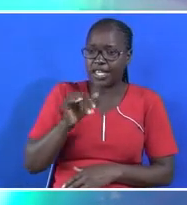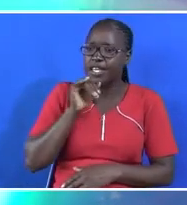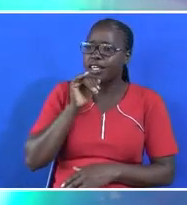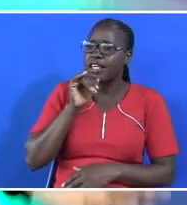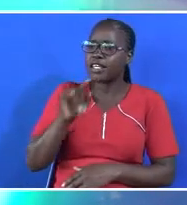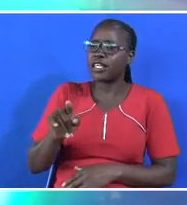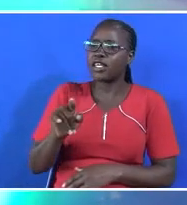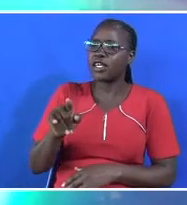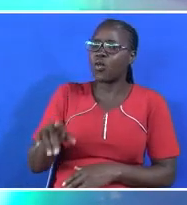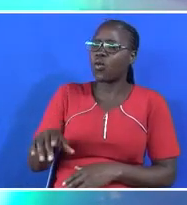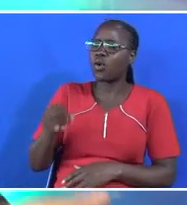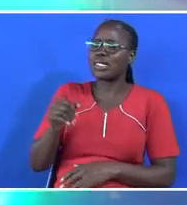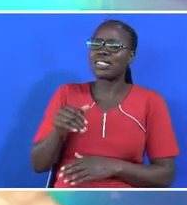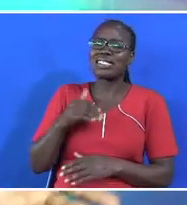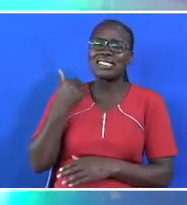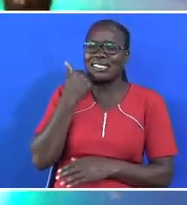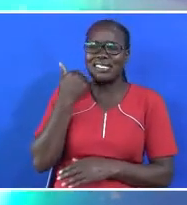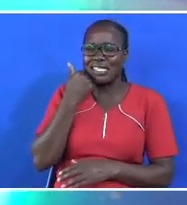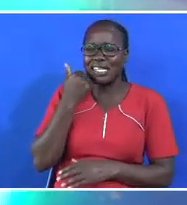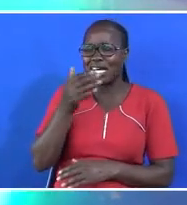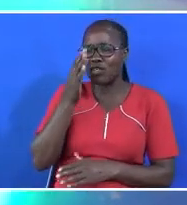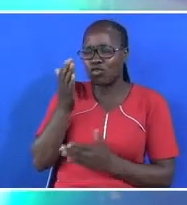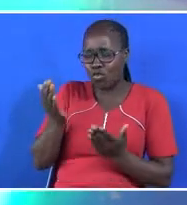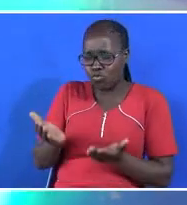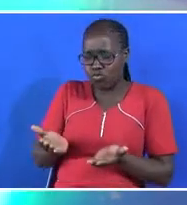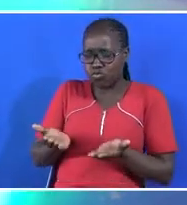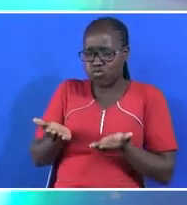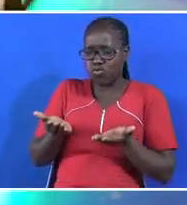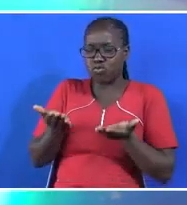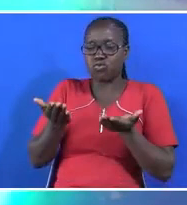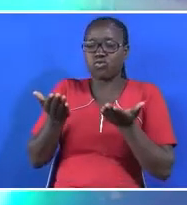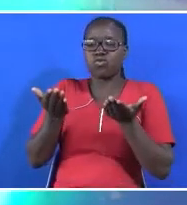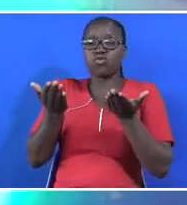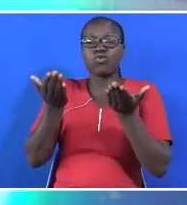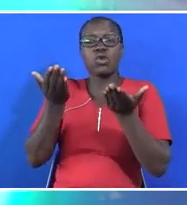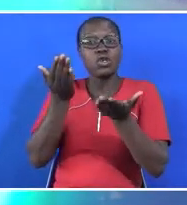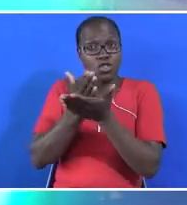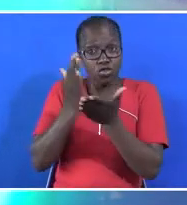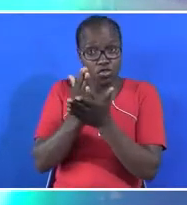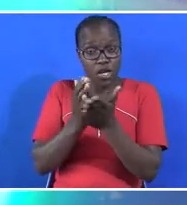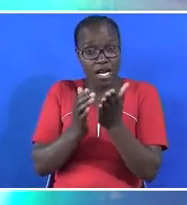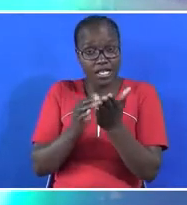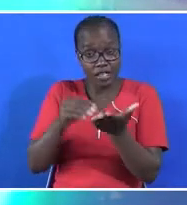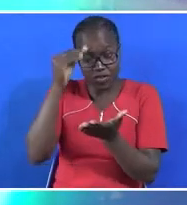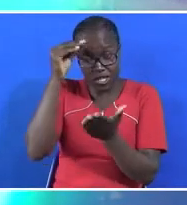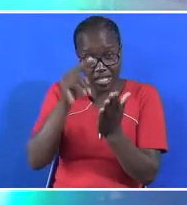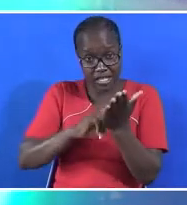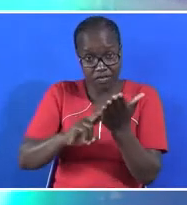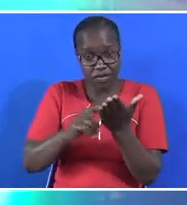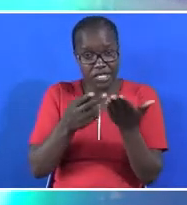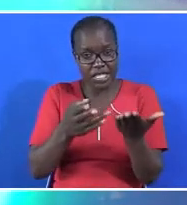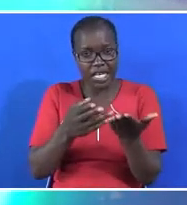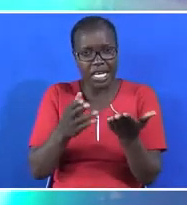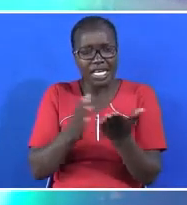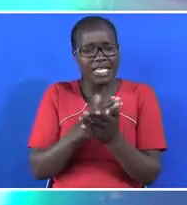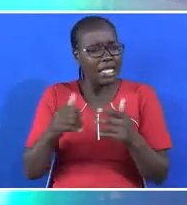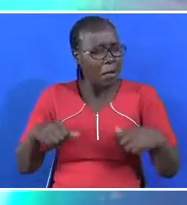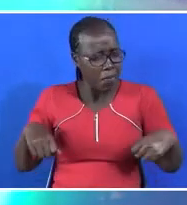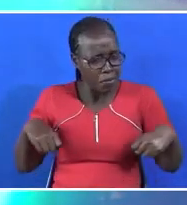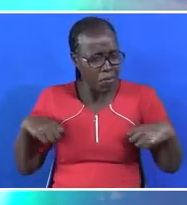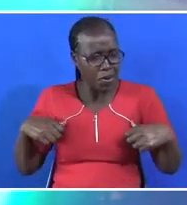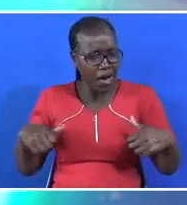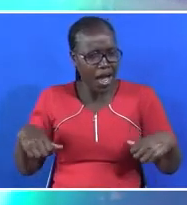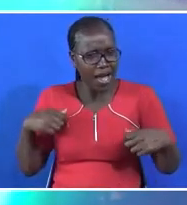was once down and God lifted him up. In fact, when you study the text, you realize that some pride